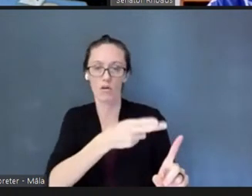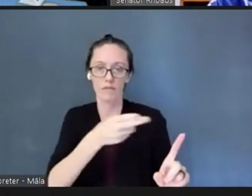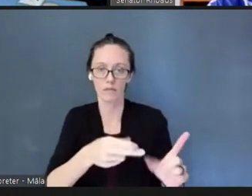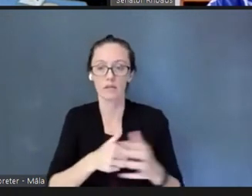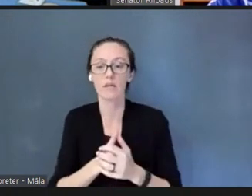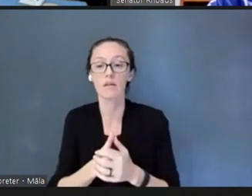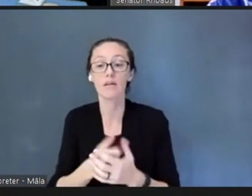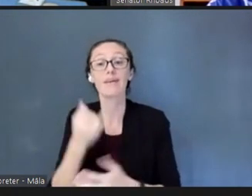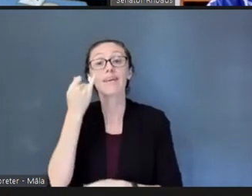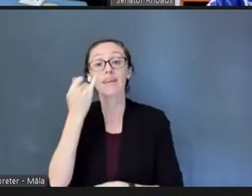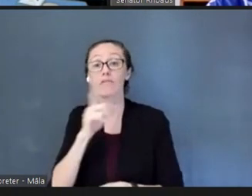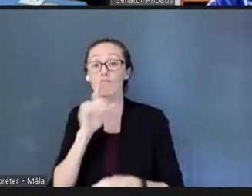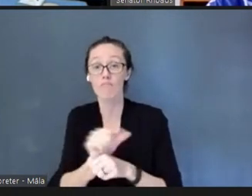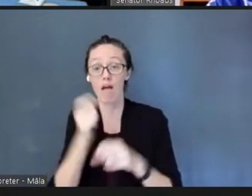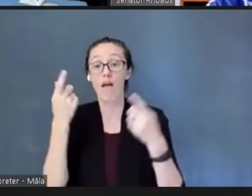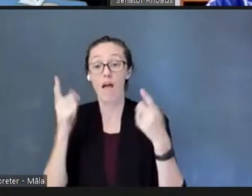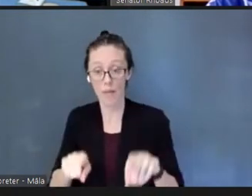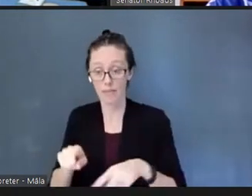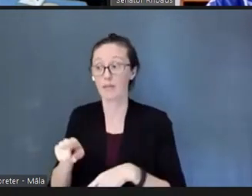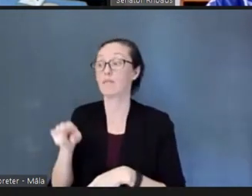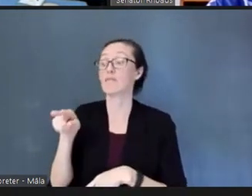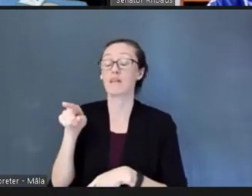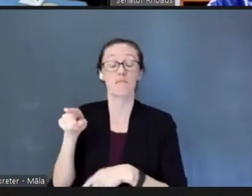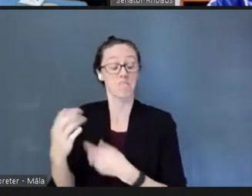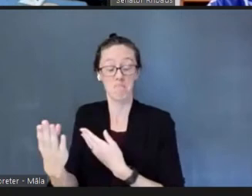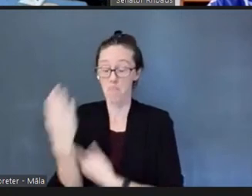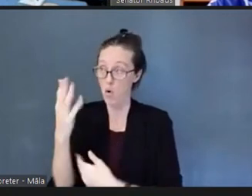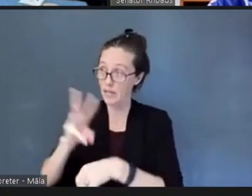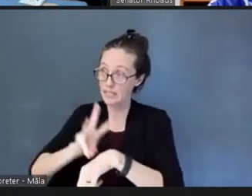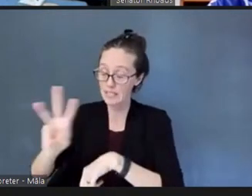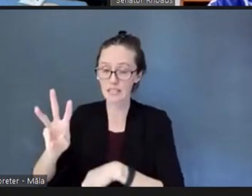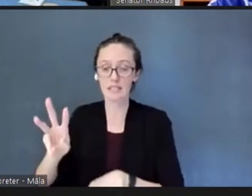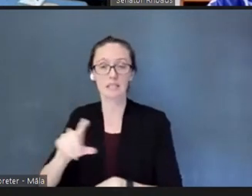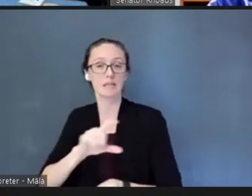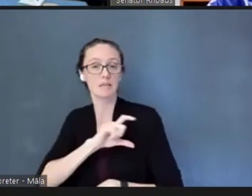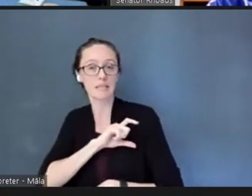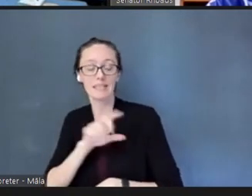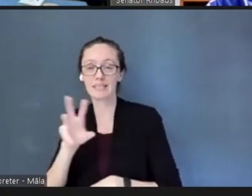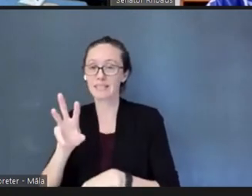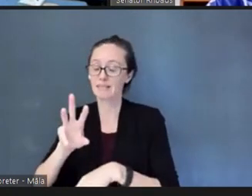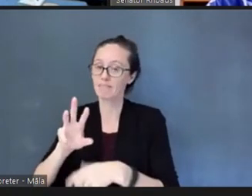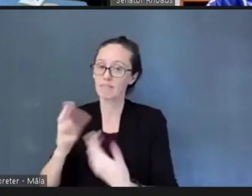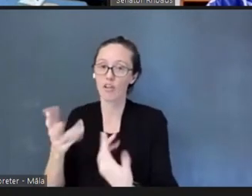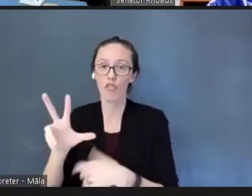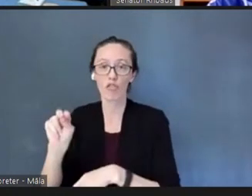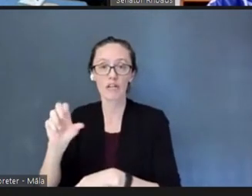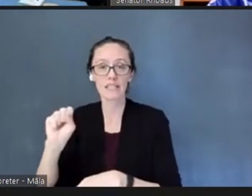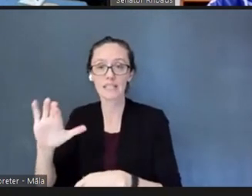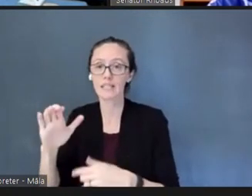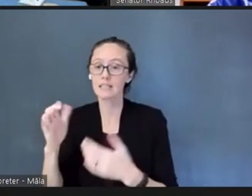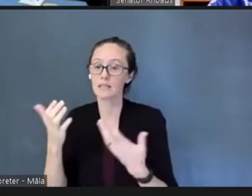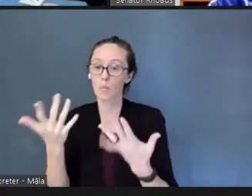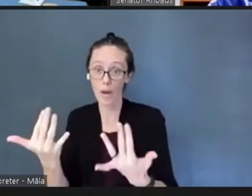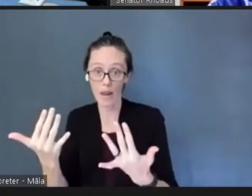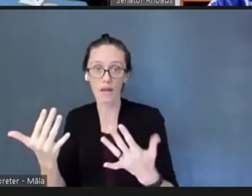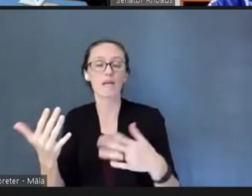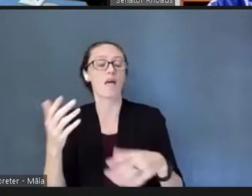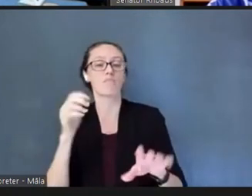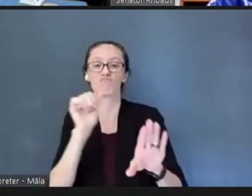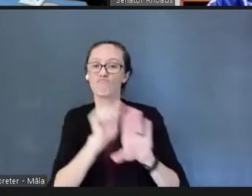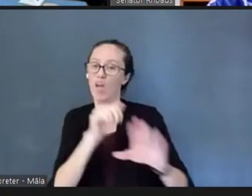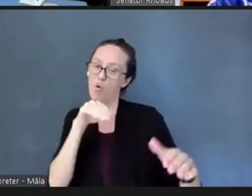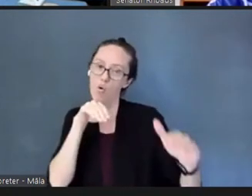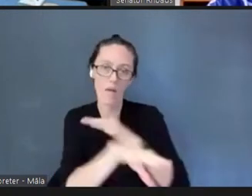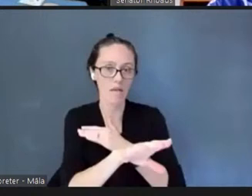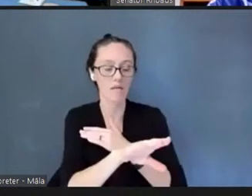if it did happen 30 seconds at 6 a.m. in the morning, I believe we would have a very good chance of suppressing the